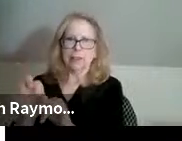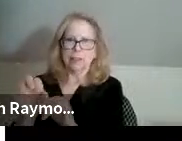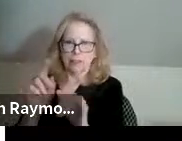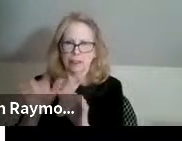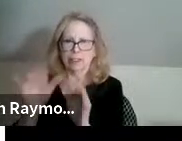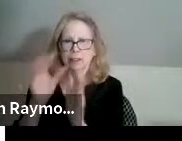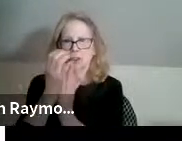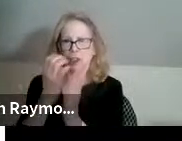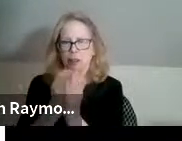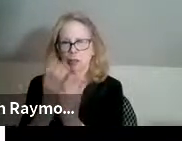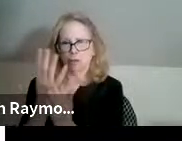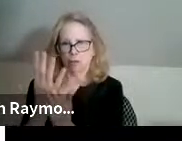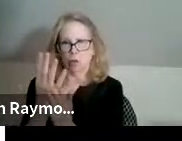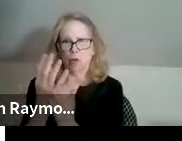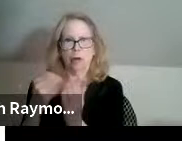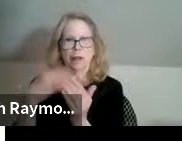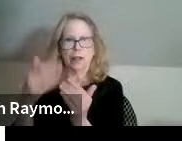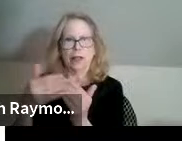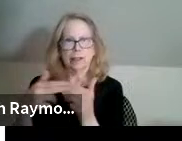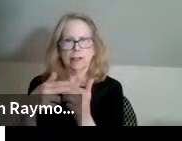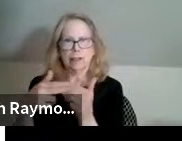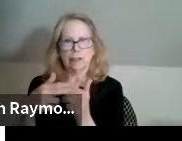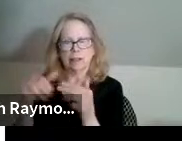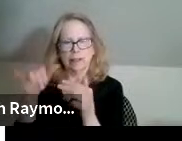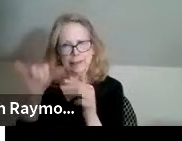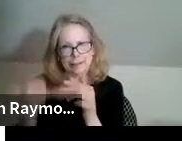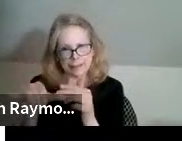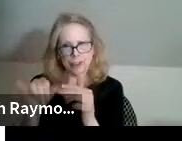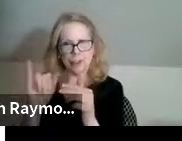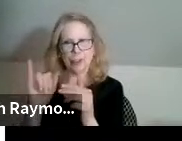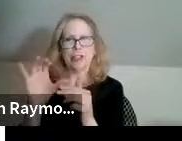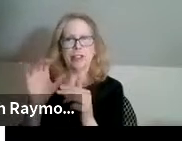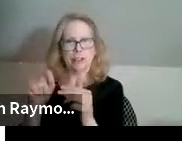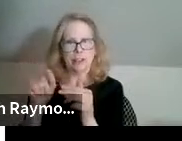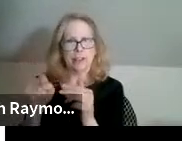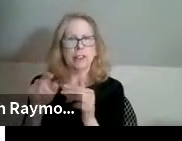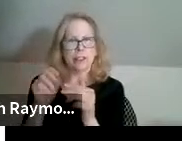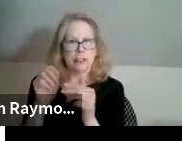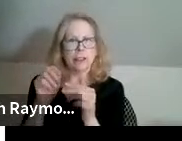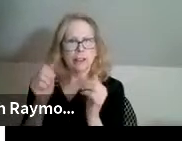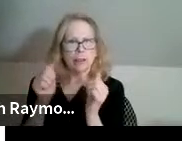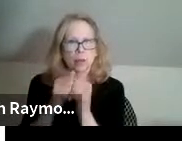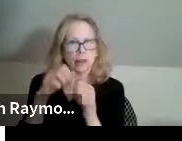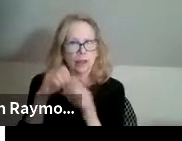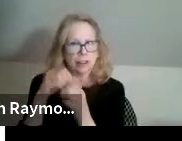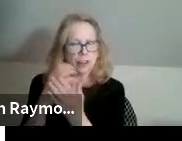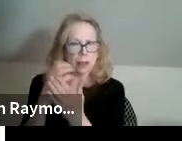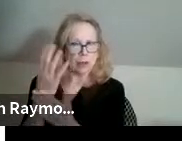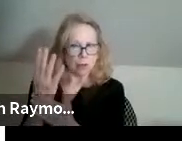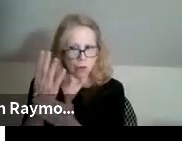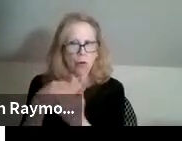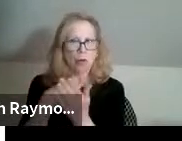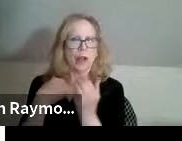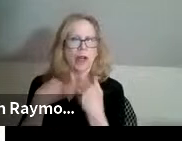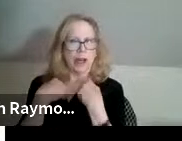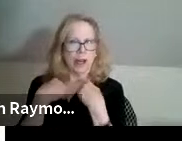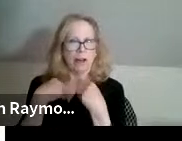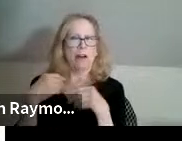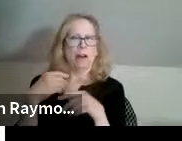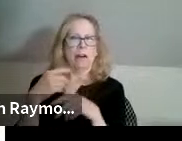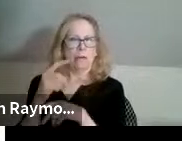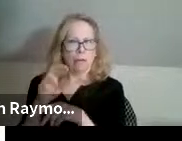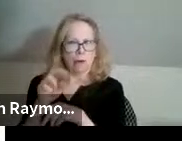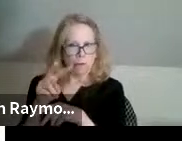chapter 4. Next slide. Stationary ICT. Within chapter 4, we have a provision